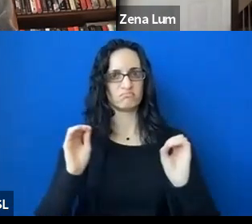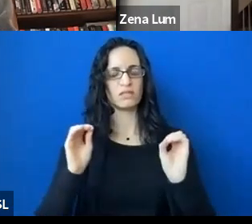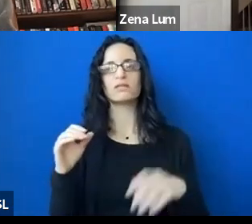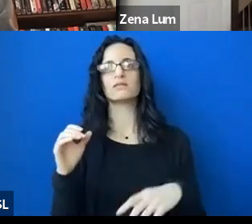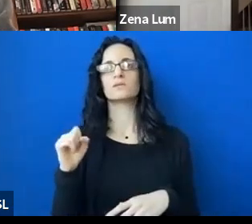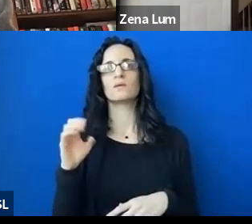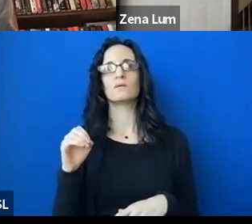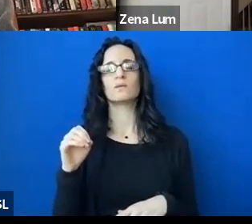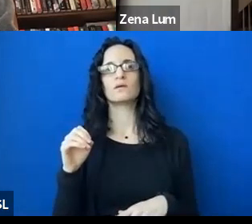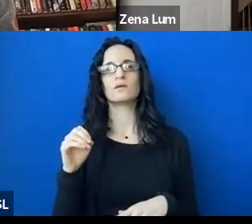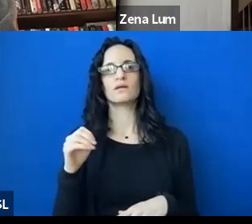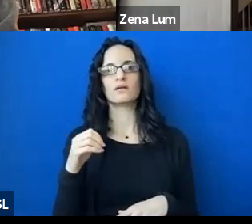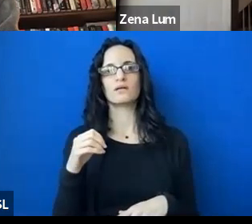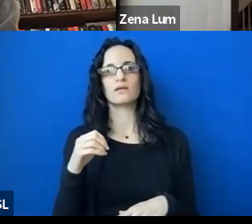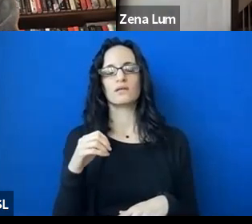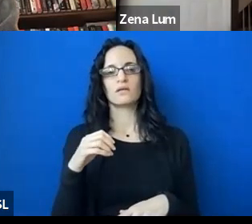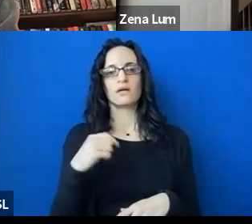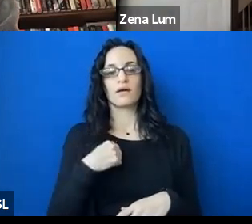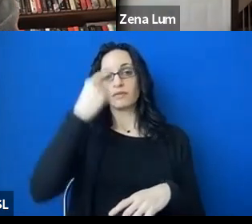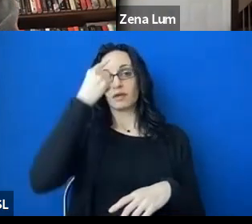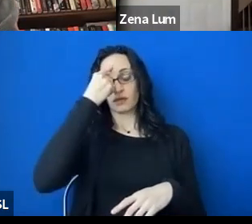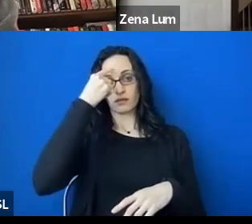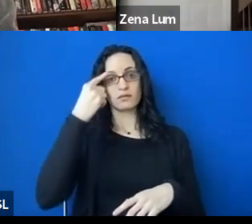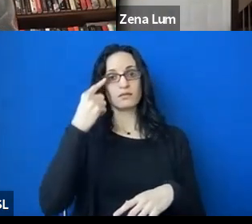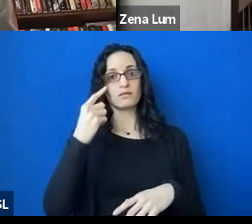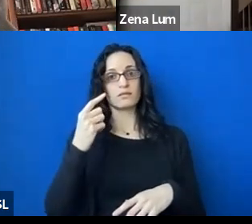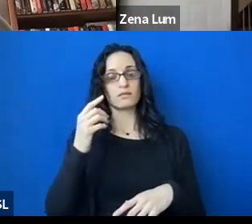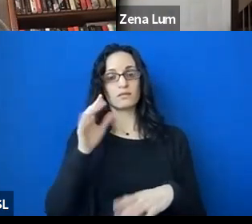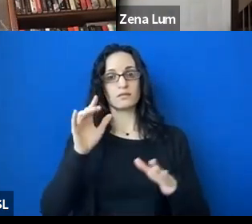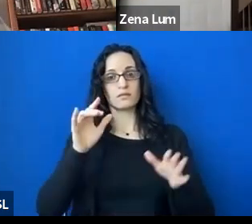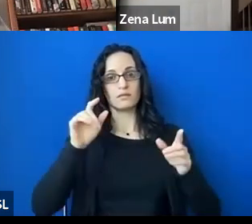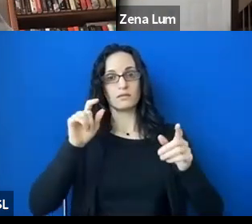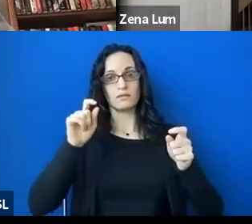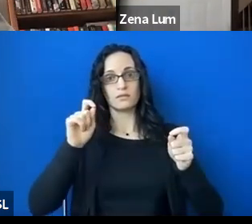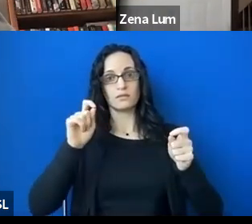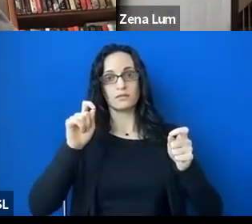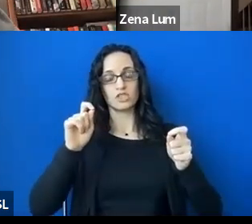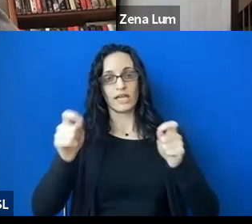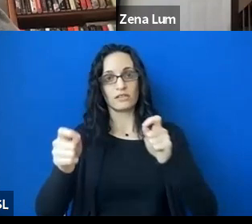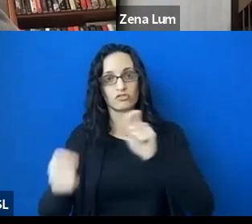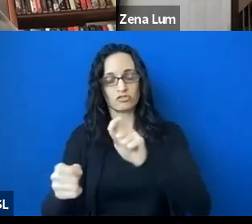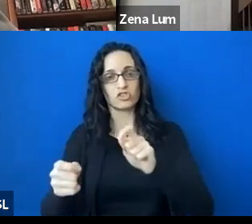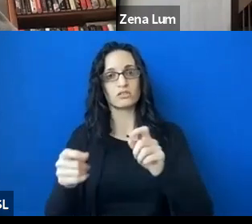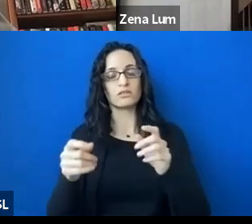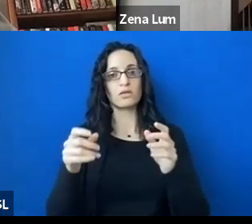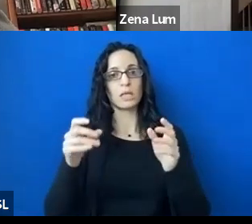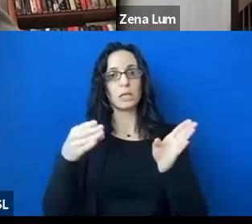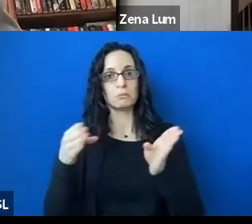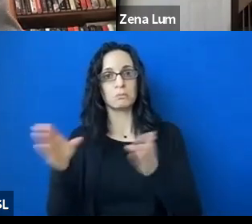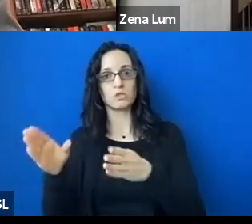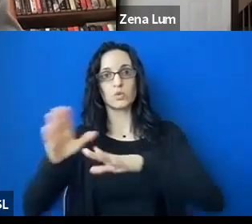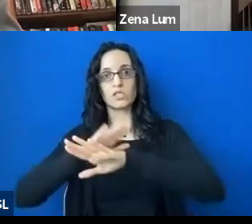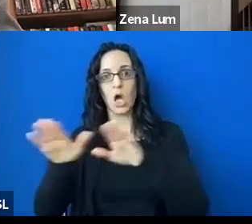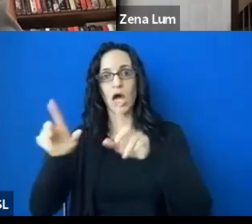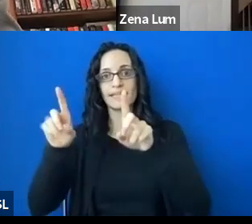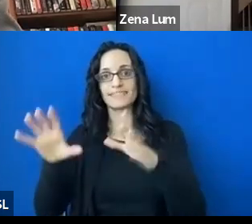this, the change to base this on a not exam option is sorely needed.